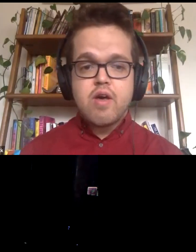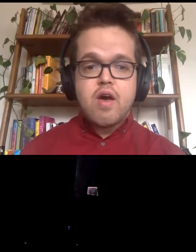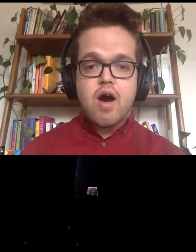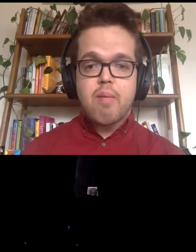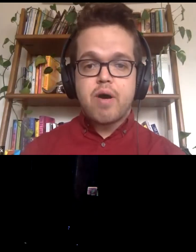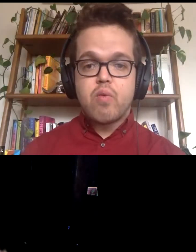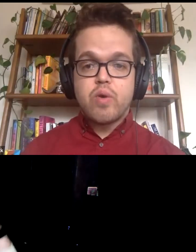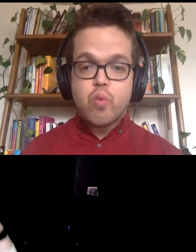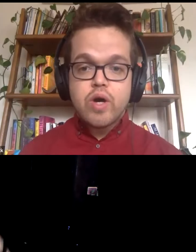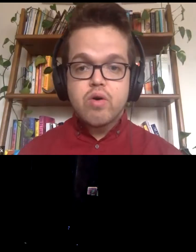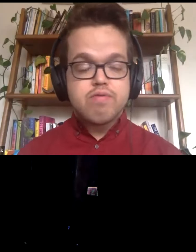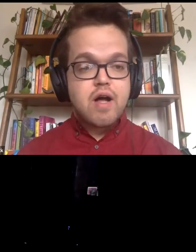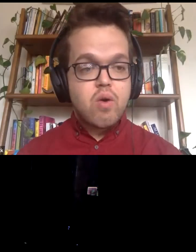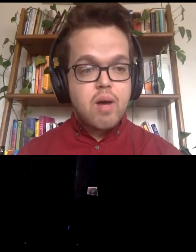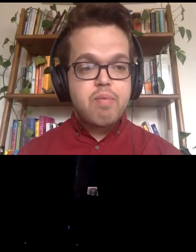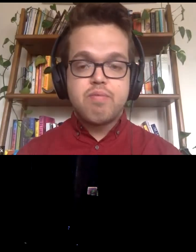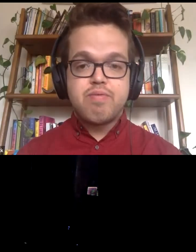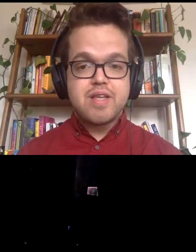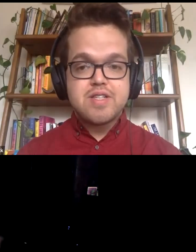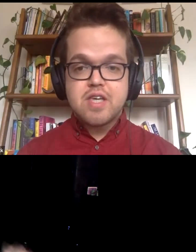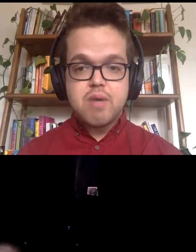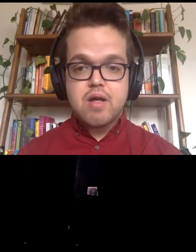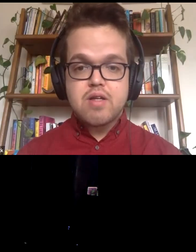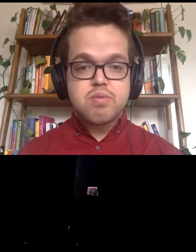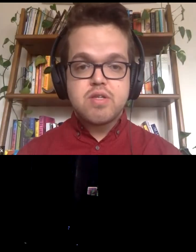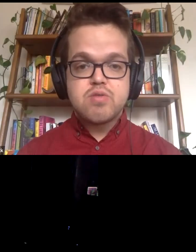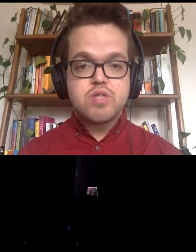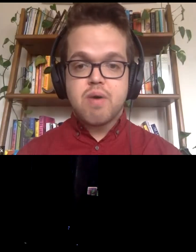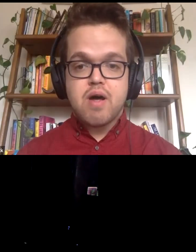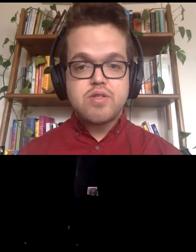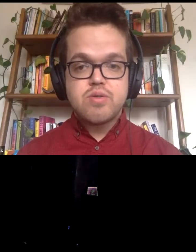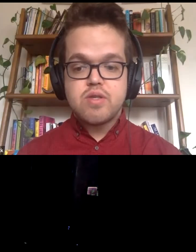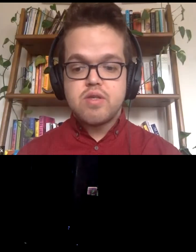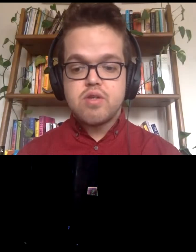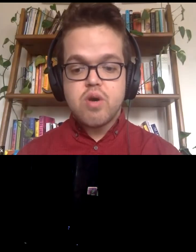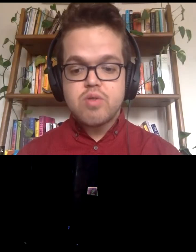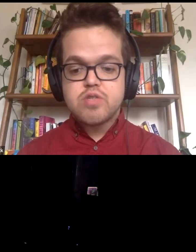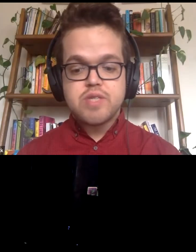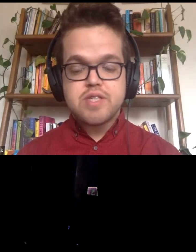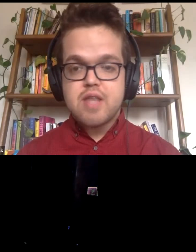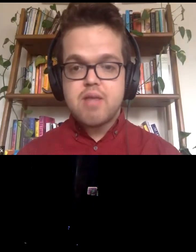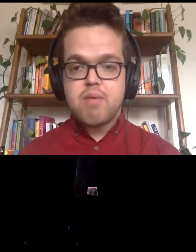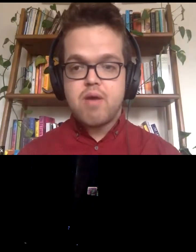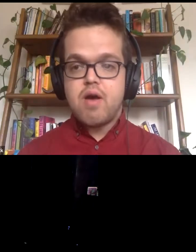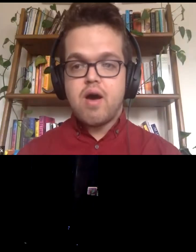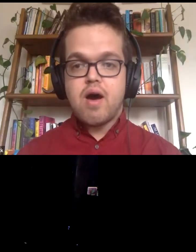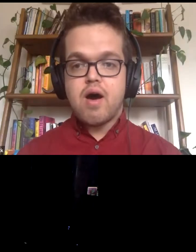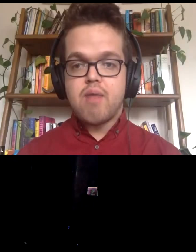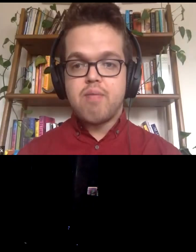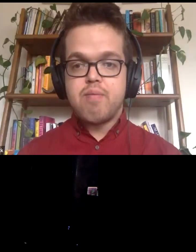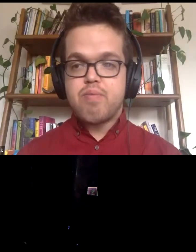today, but we will follow up. Please email us. Please respond to the notes as we send them.